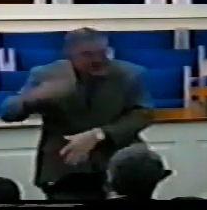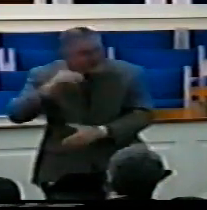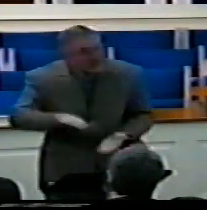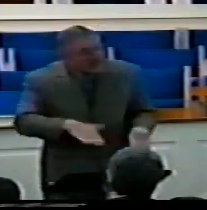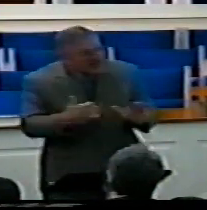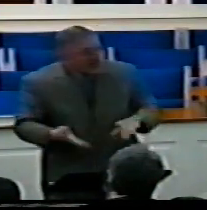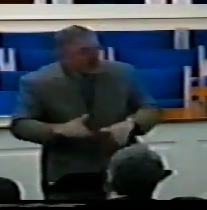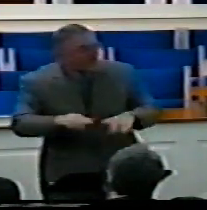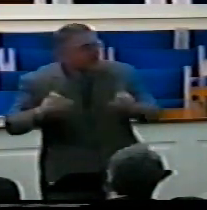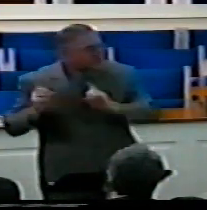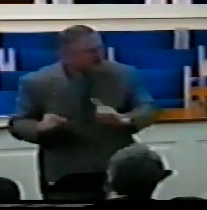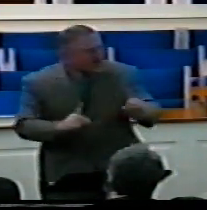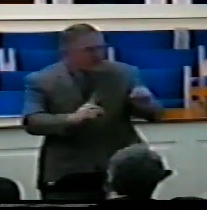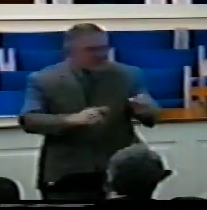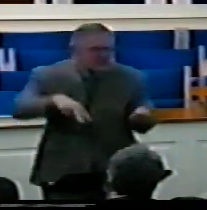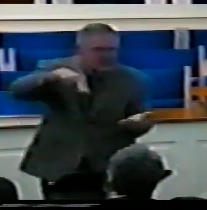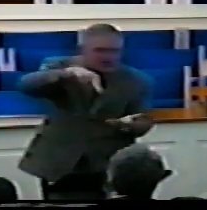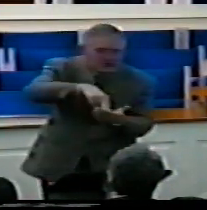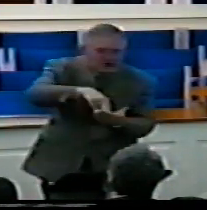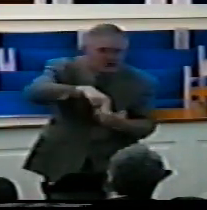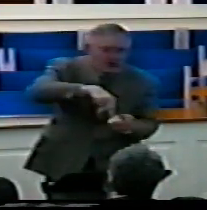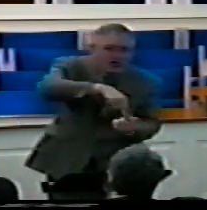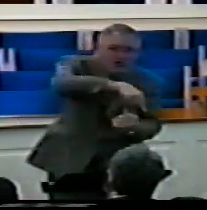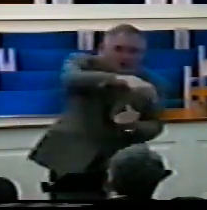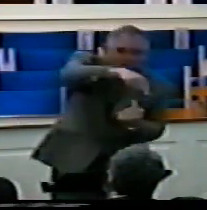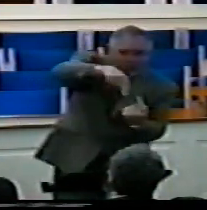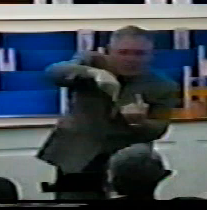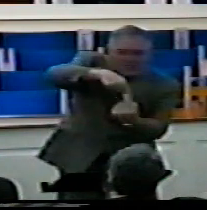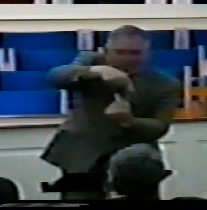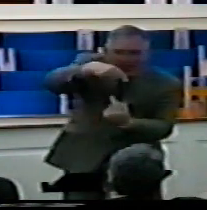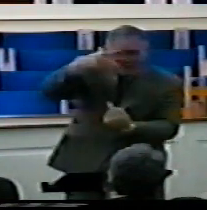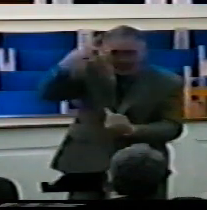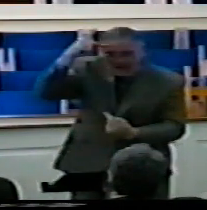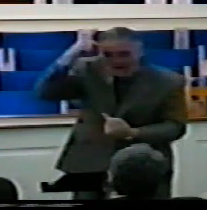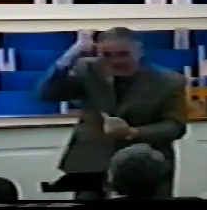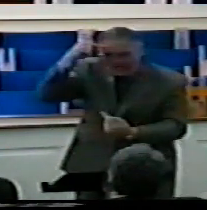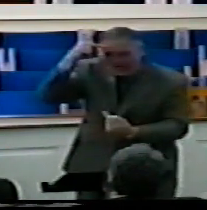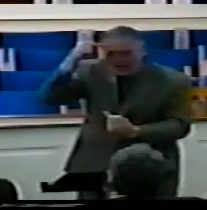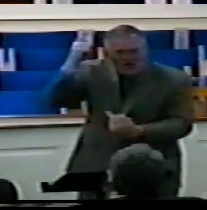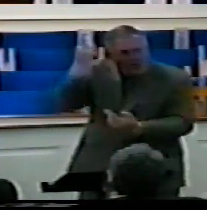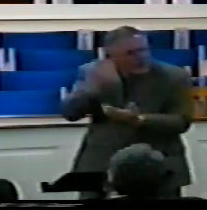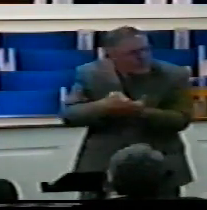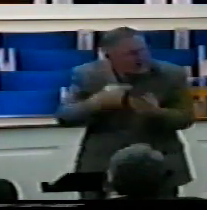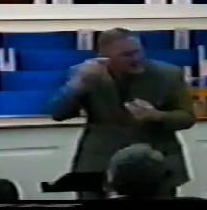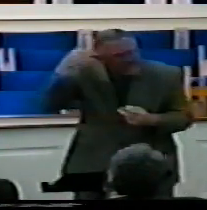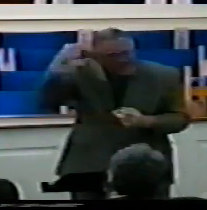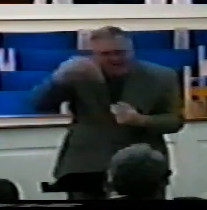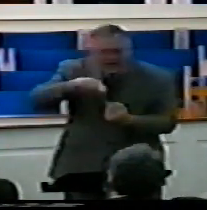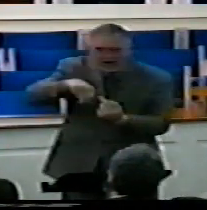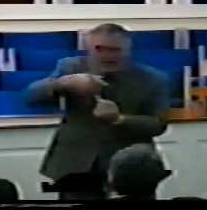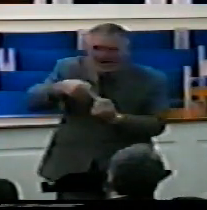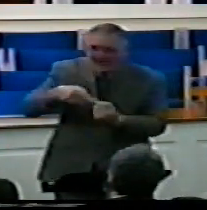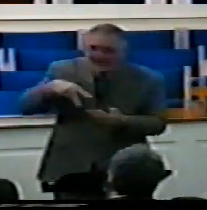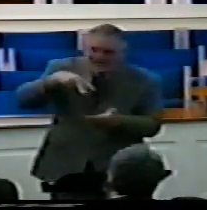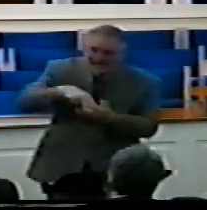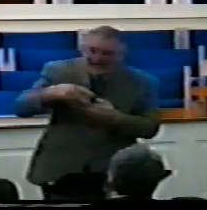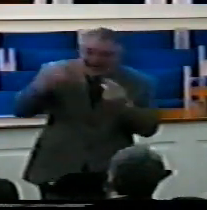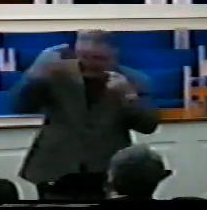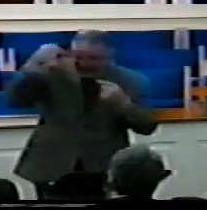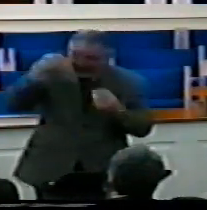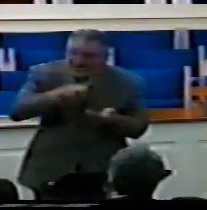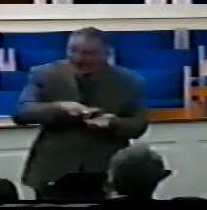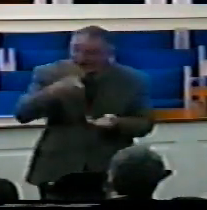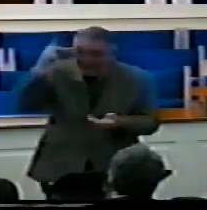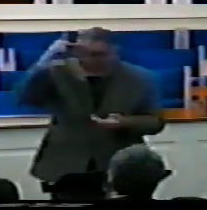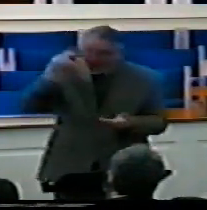him. Can you imagine what these disciples were going through as they stood round about him? Here they may have been discouraged, distraught,